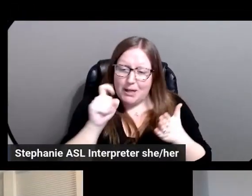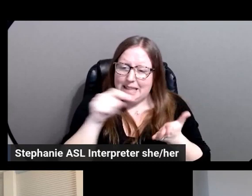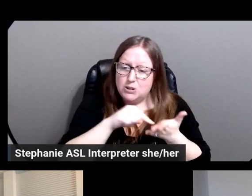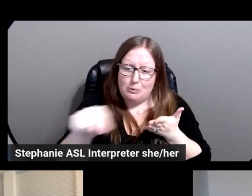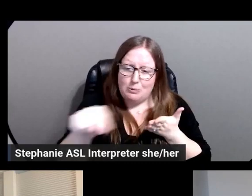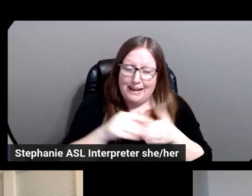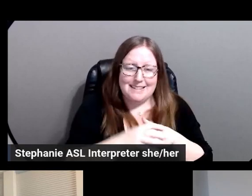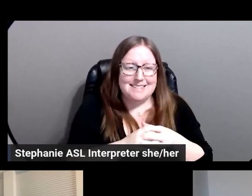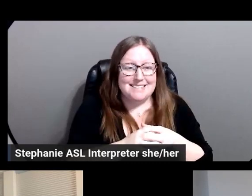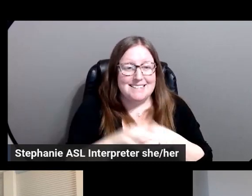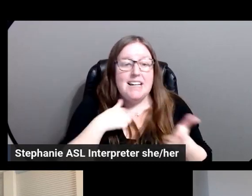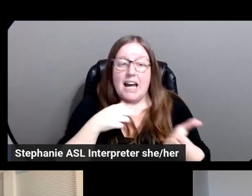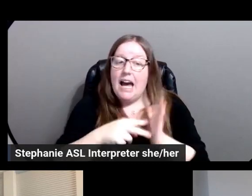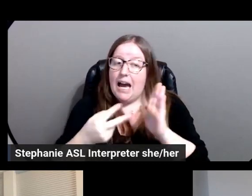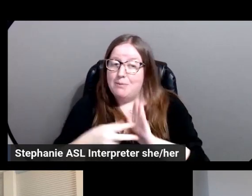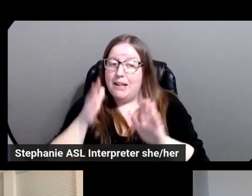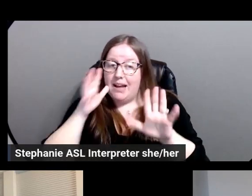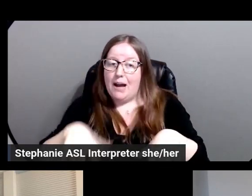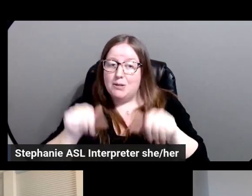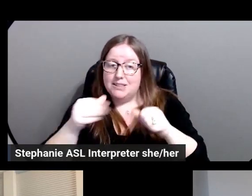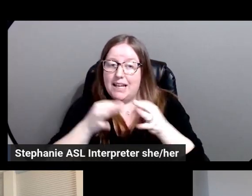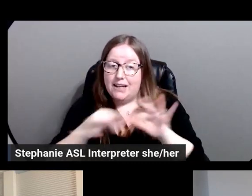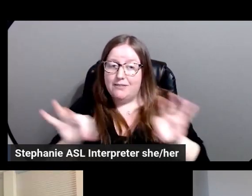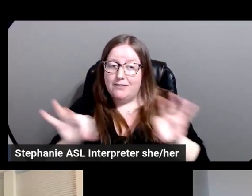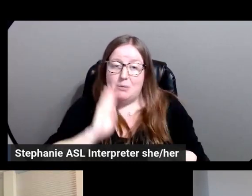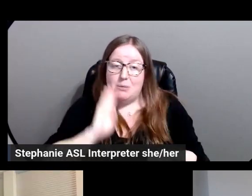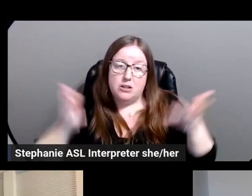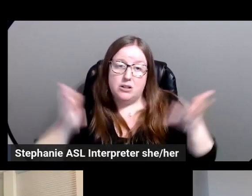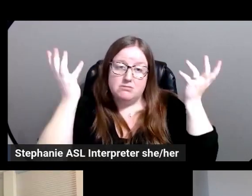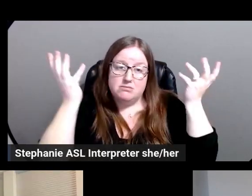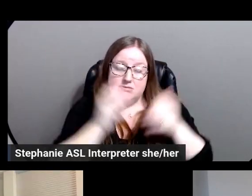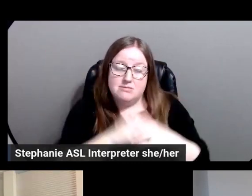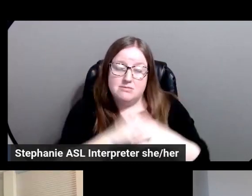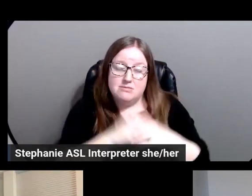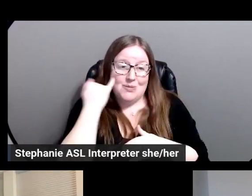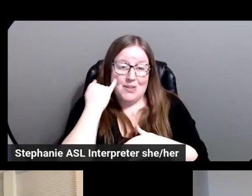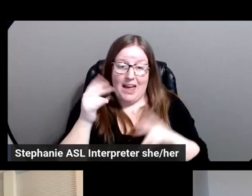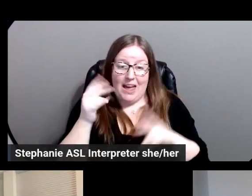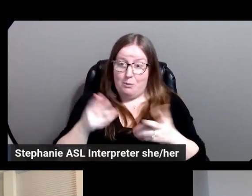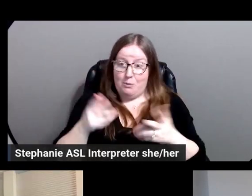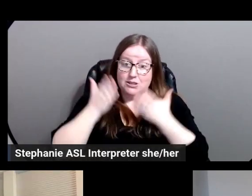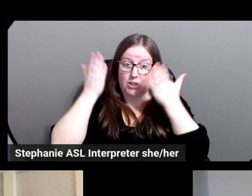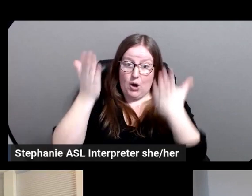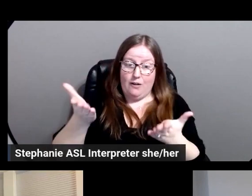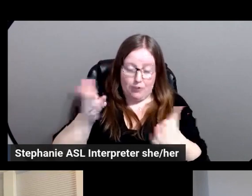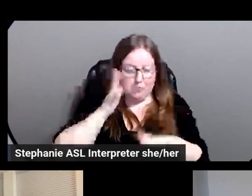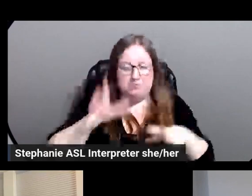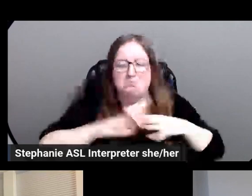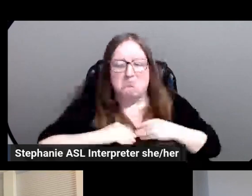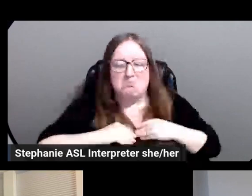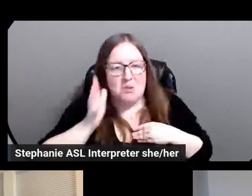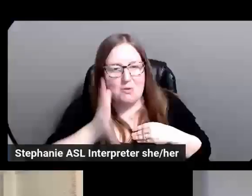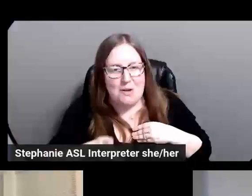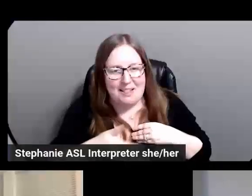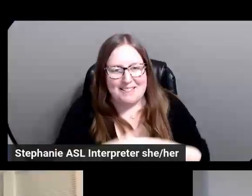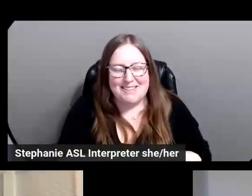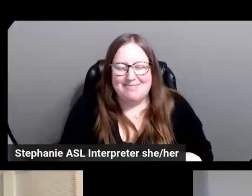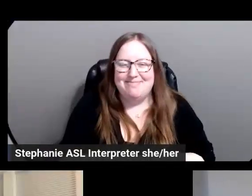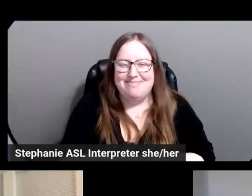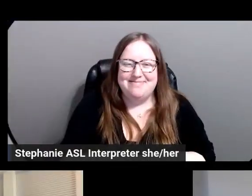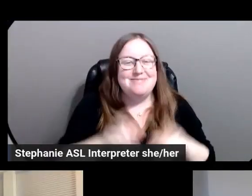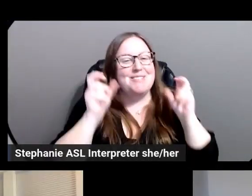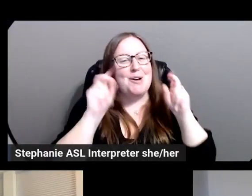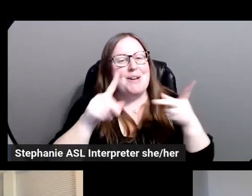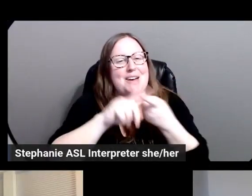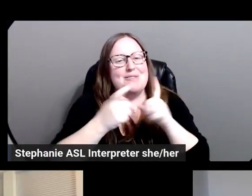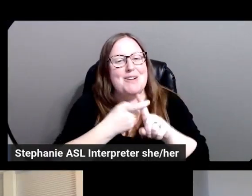right, friends. Yeah, I mean, I'll take a free beer. If somebody's offering it, I'll take it. Sounds good. All right, friends. Well,